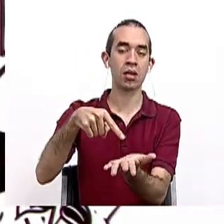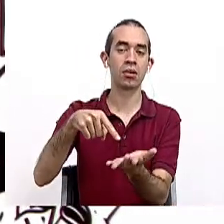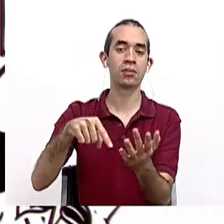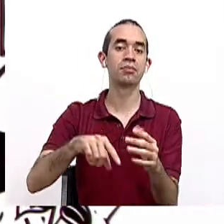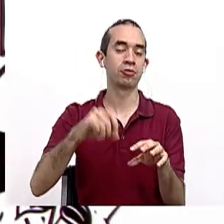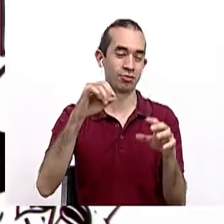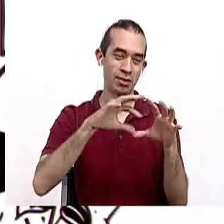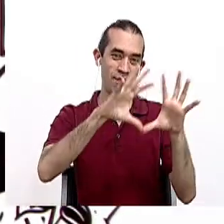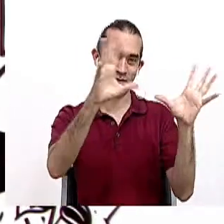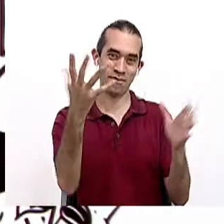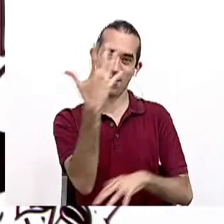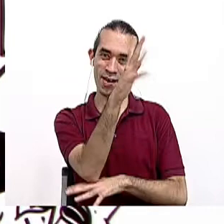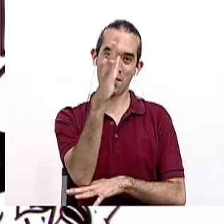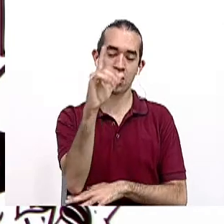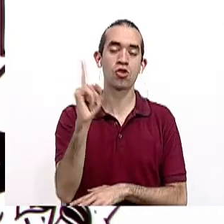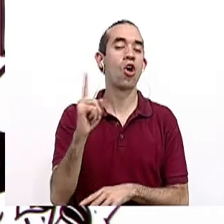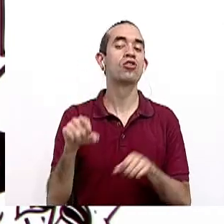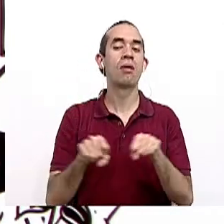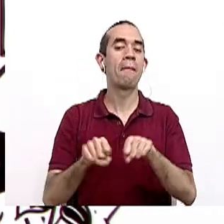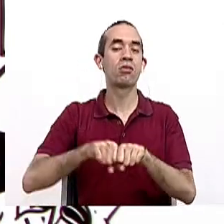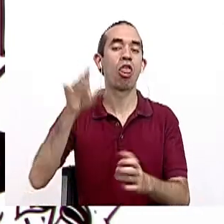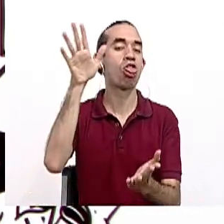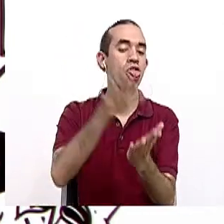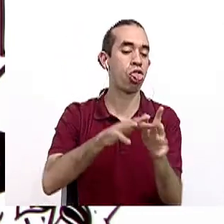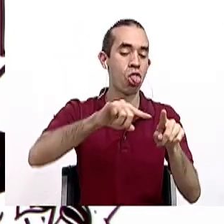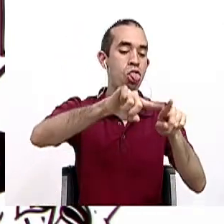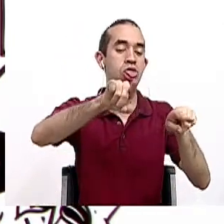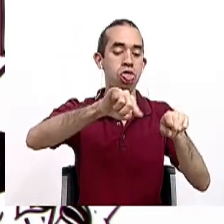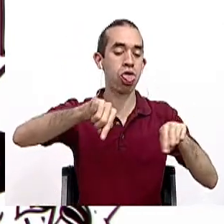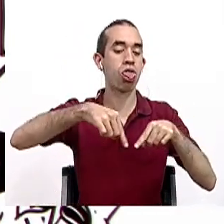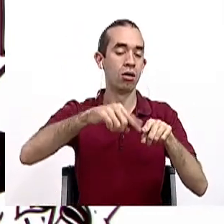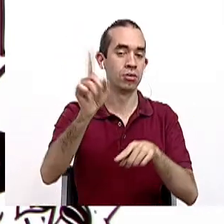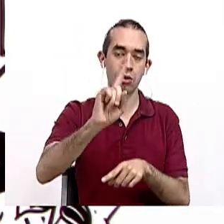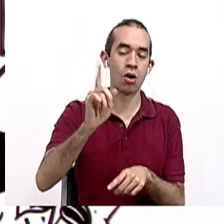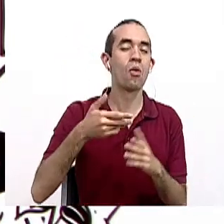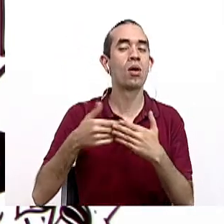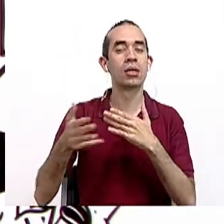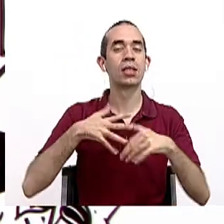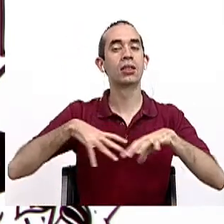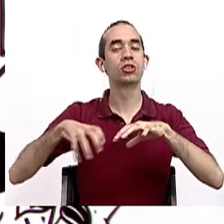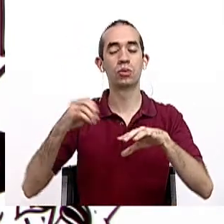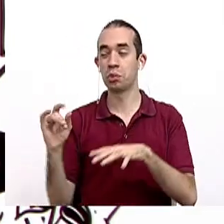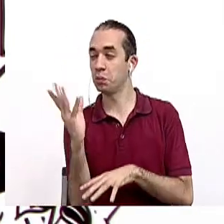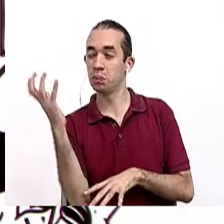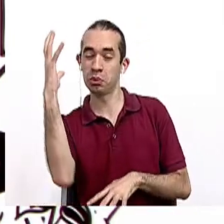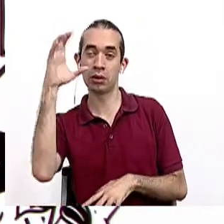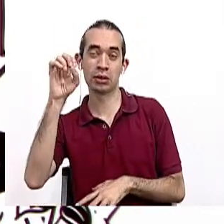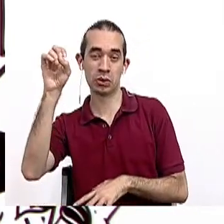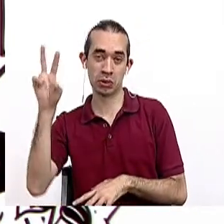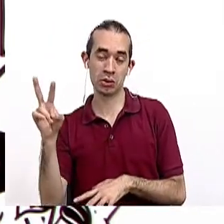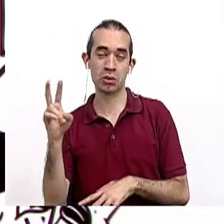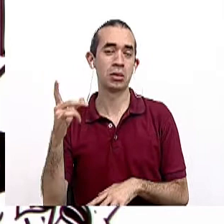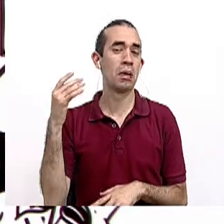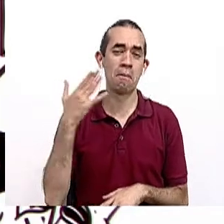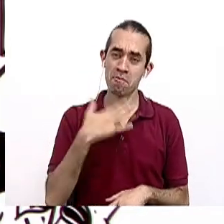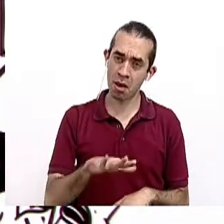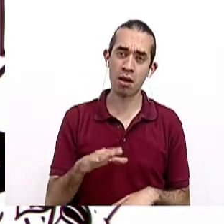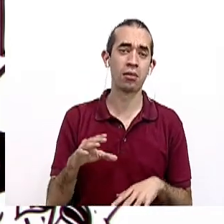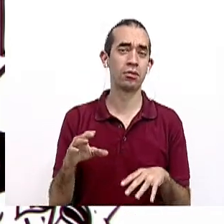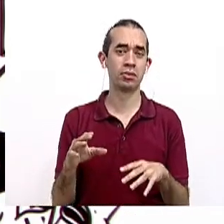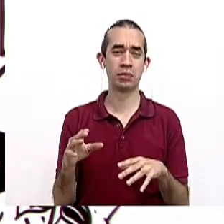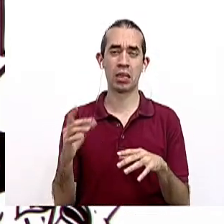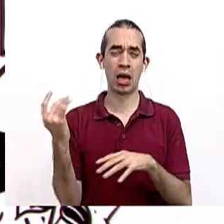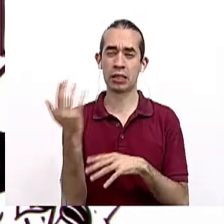not with your shoes, but with every action that releases carbons. Those are the harmful gases, such as